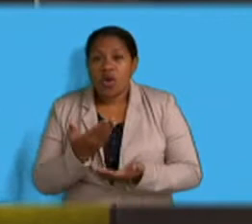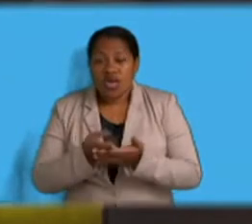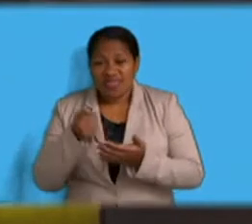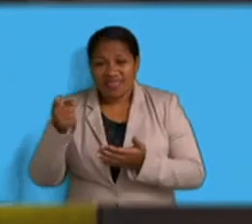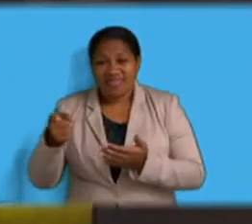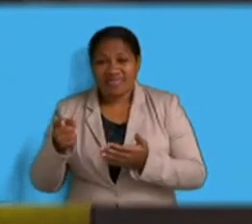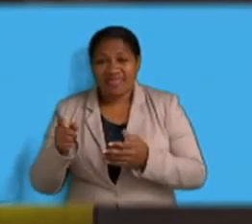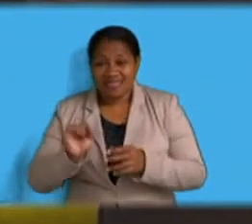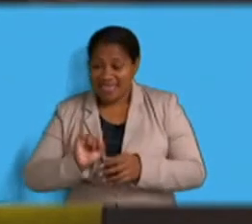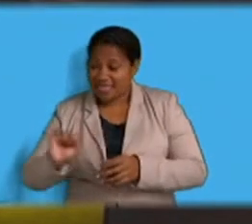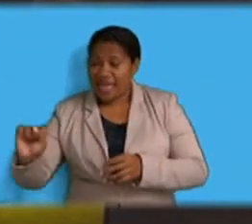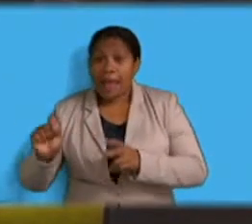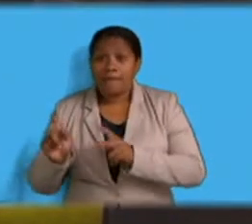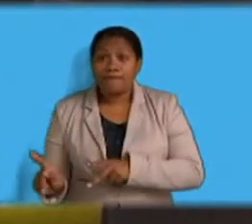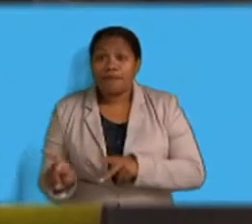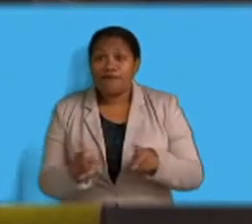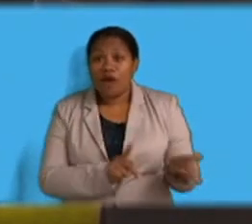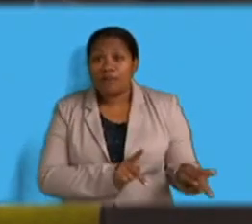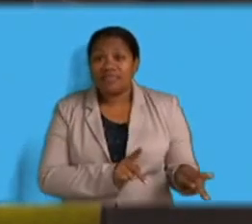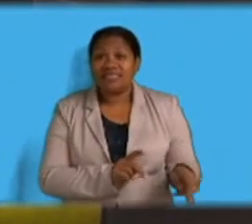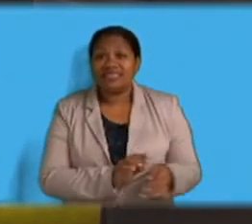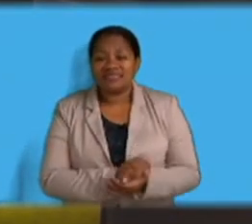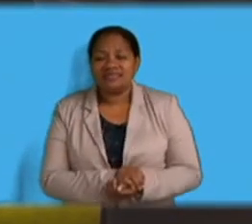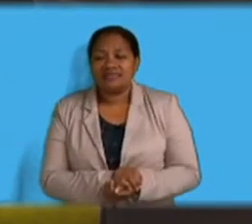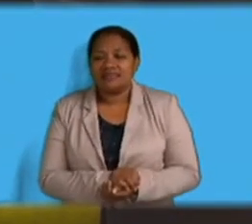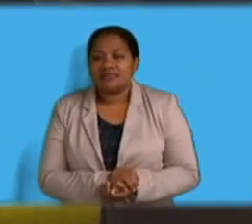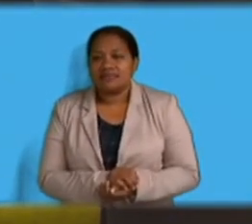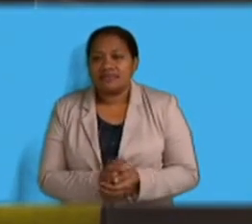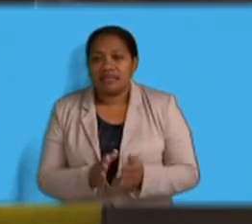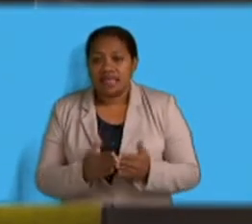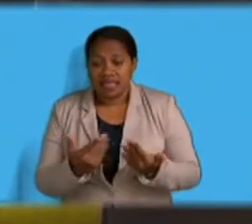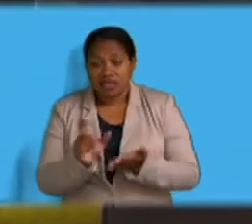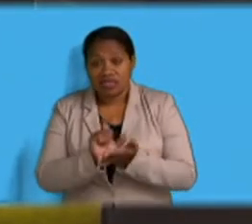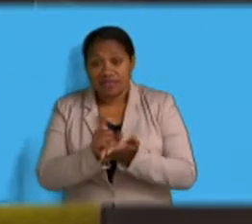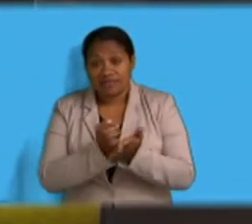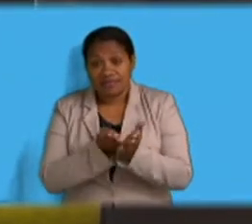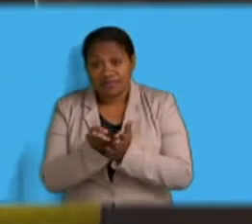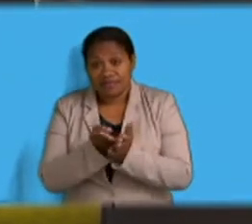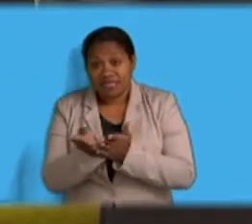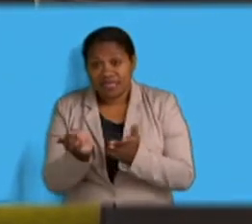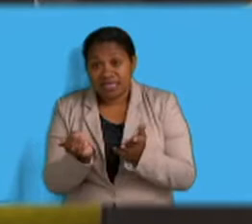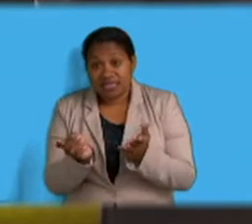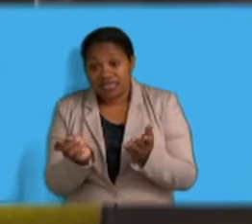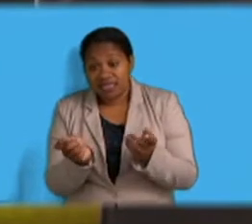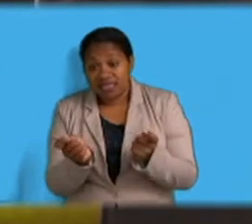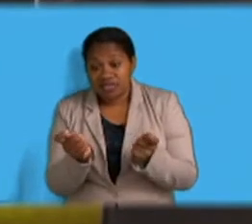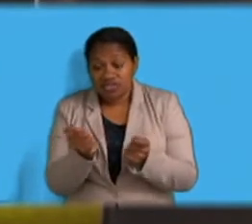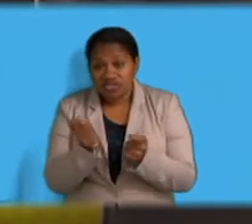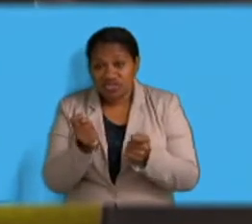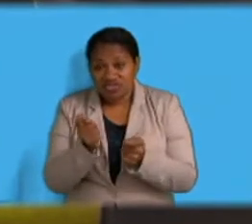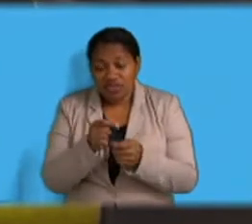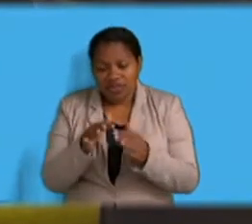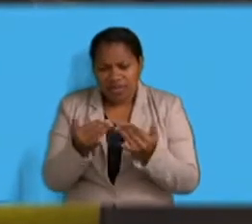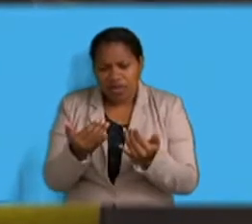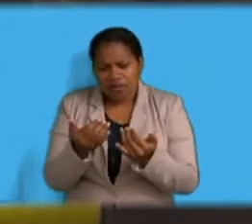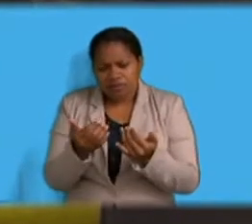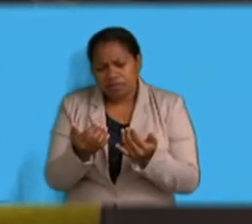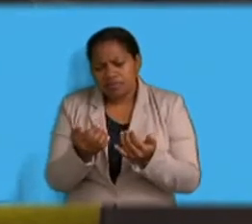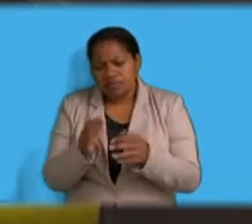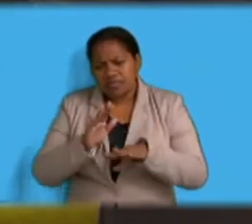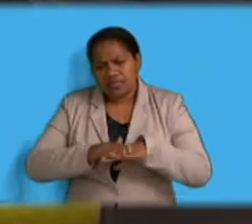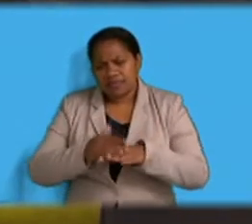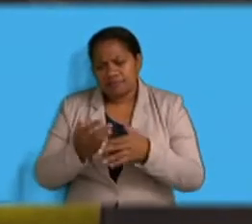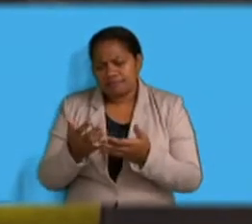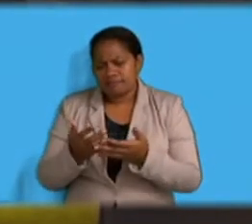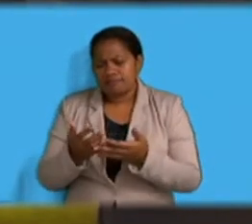indicators, we are now, through the Civil Service Reform Unit, also sitting down with the permanent secretaries and the HR